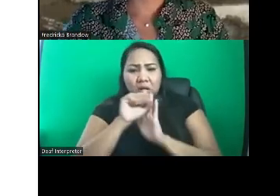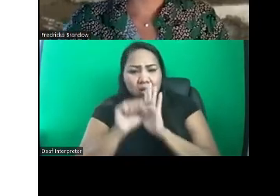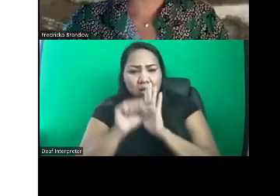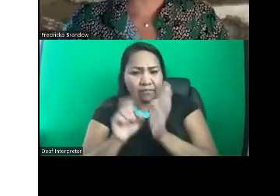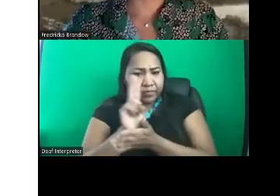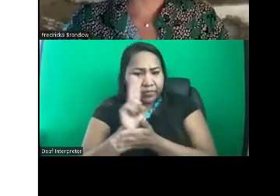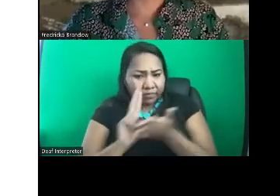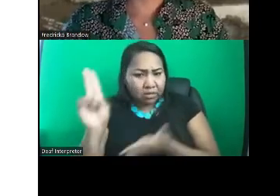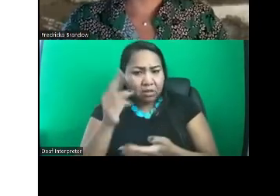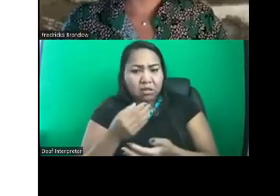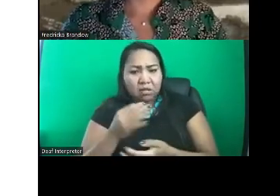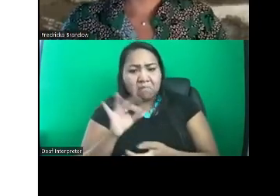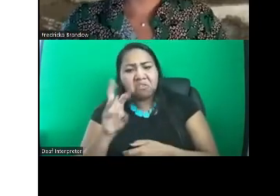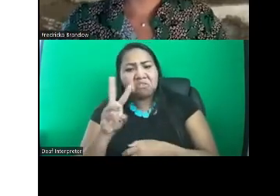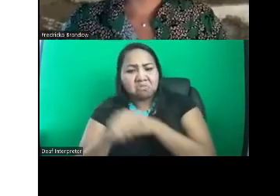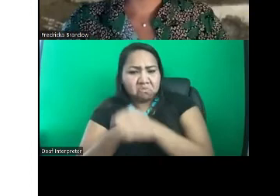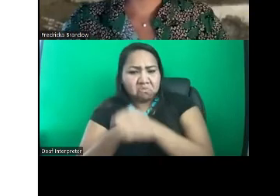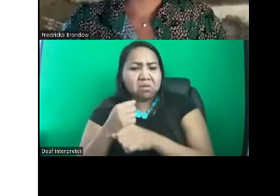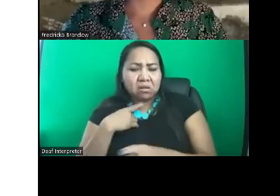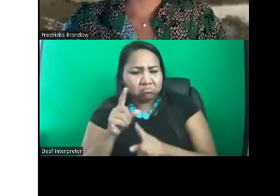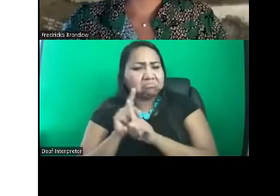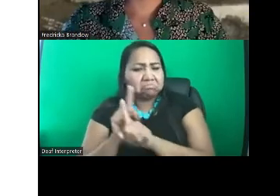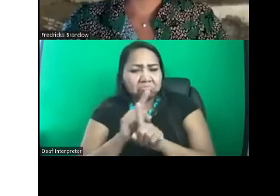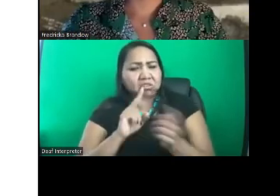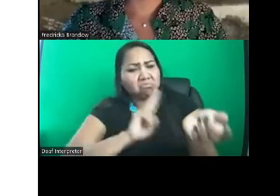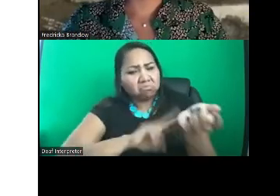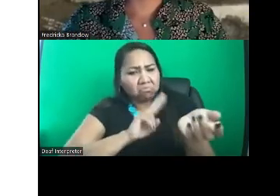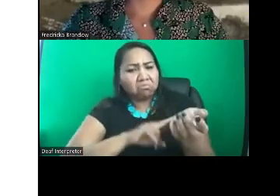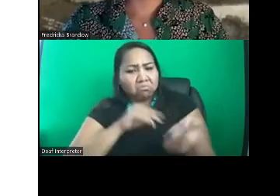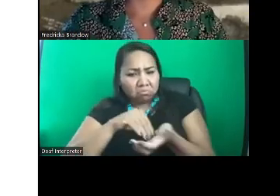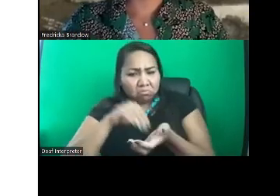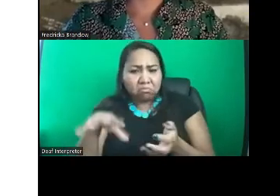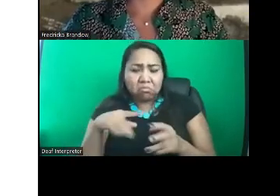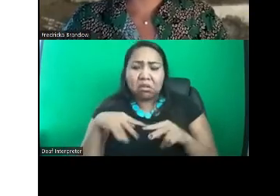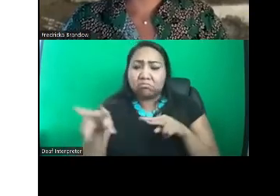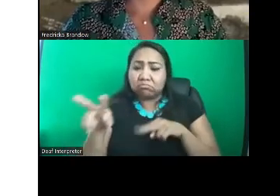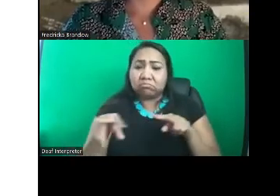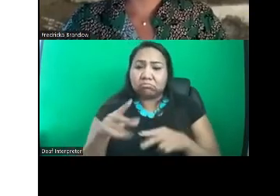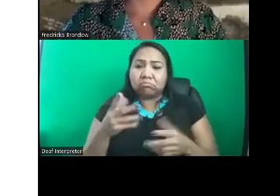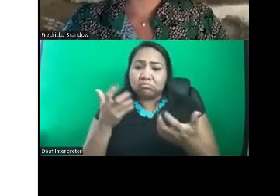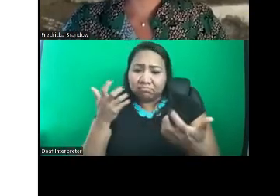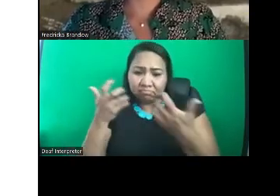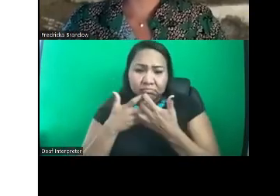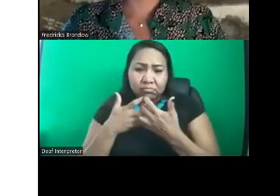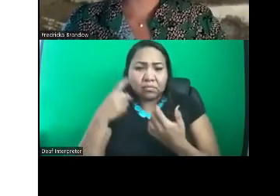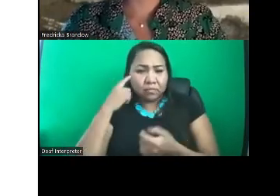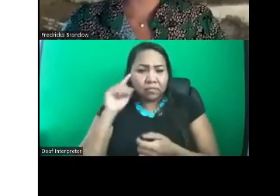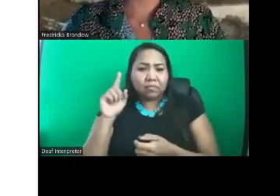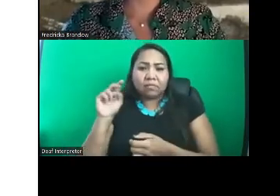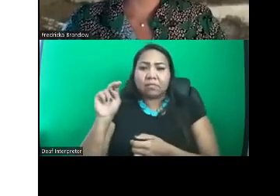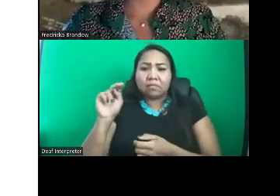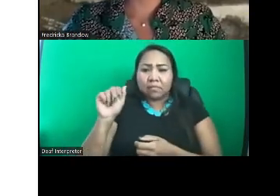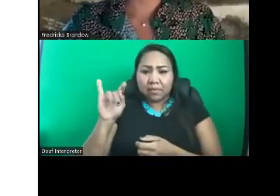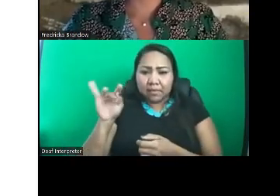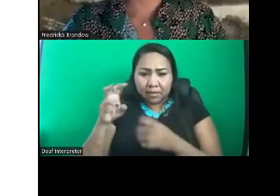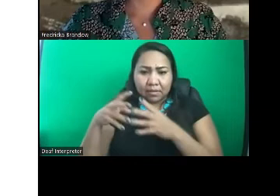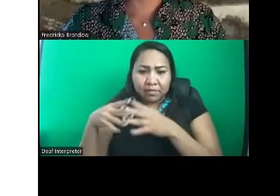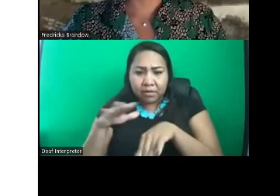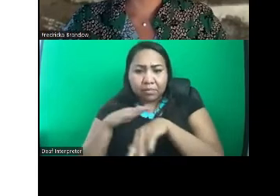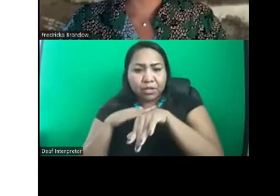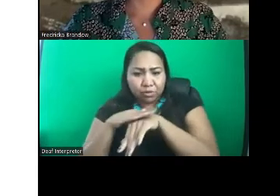students, and it was geared to Native students. So we already have that